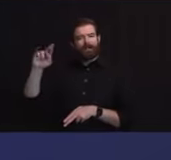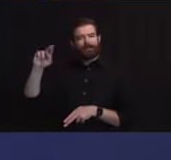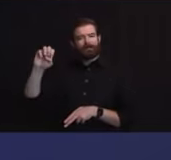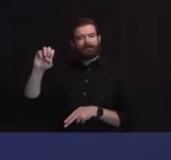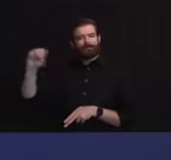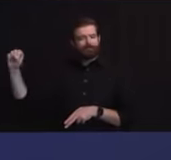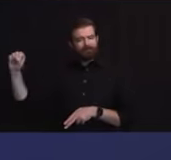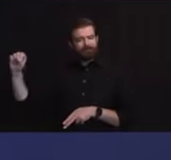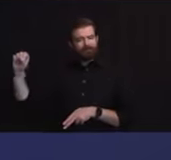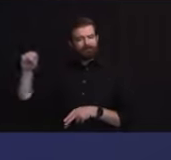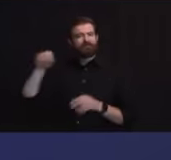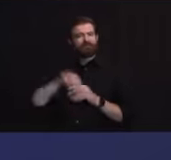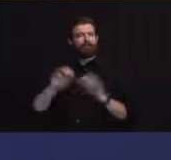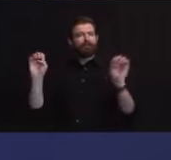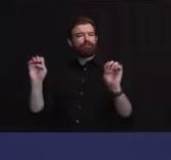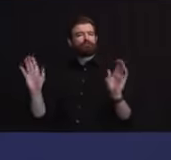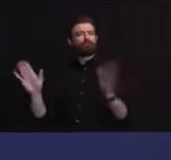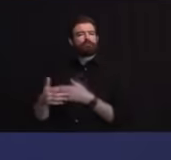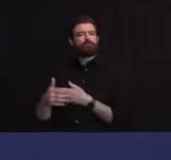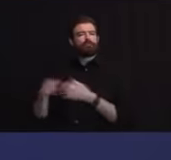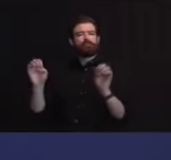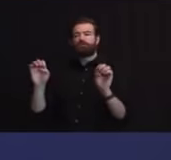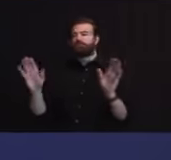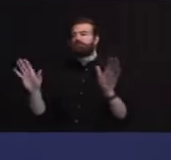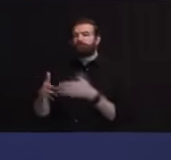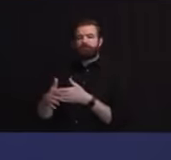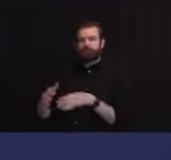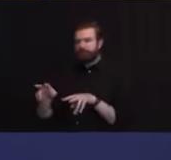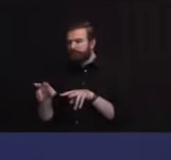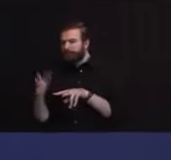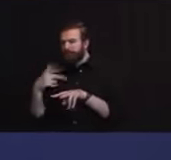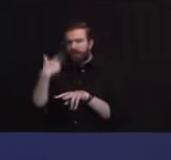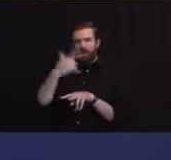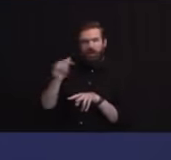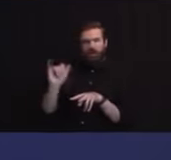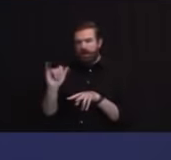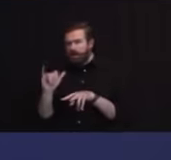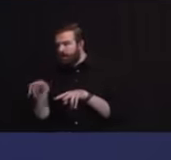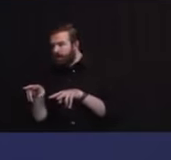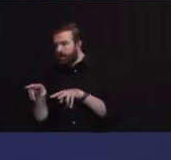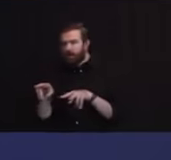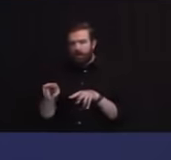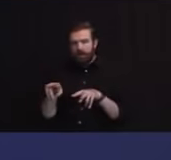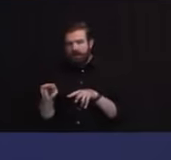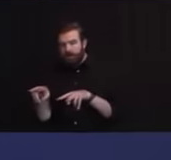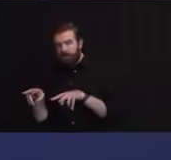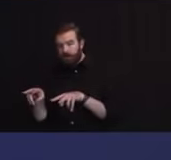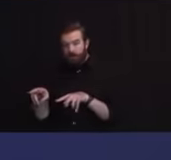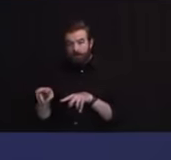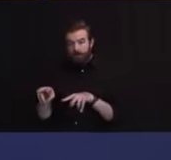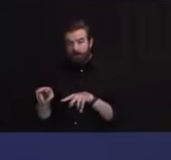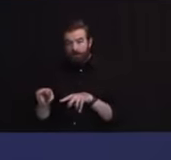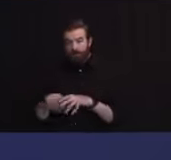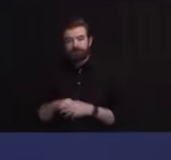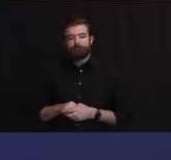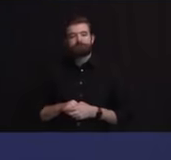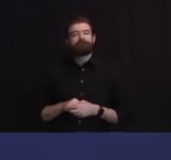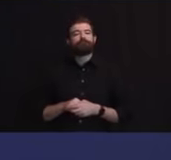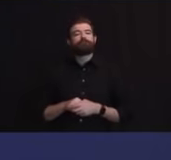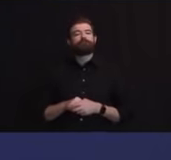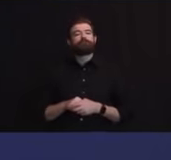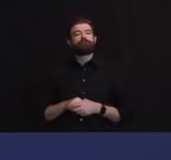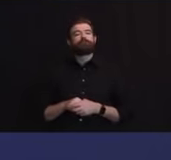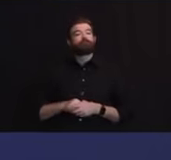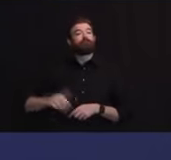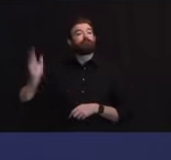wave crash, and then we had the second wave come up, but more recently, and I think more relevantly, the second wave came down. It went up a little, but